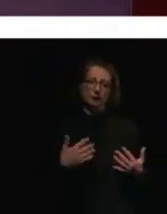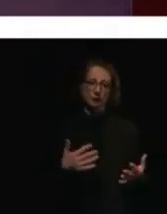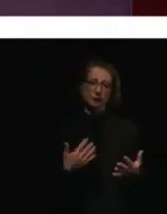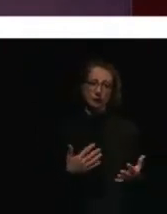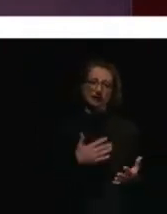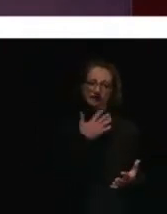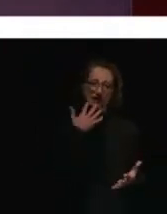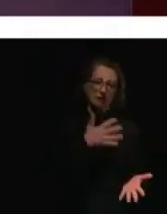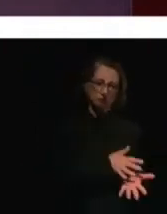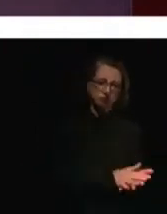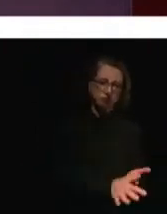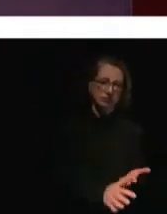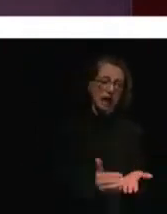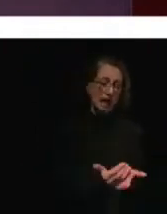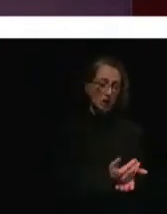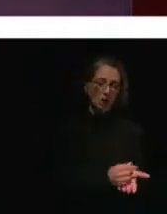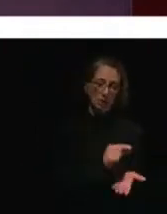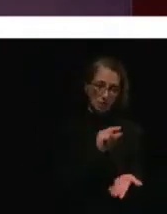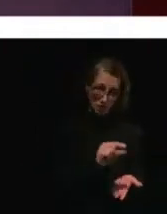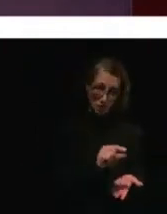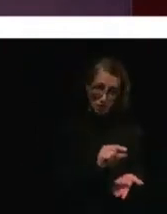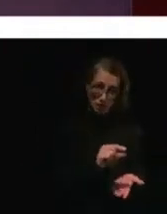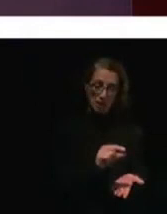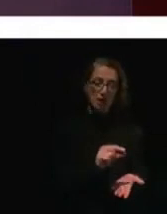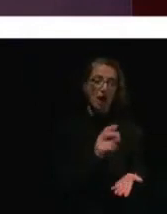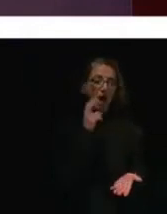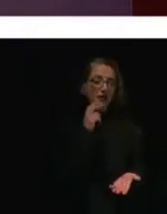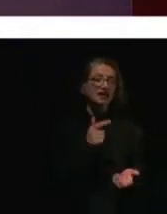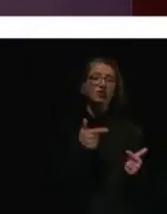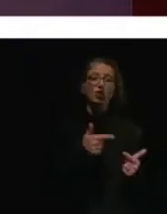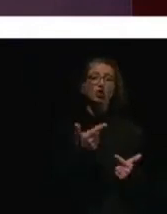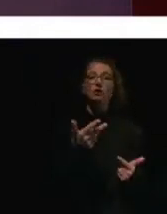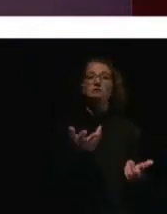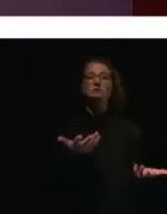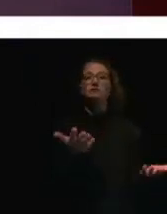live in a way that is very expensive. Their income are low.